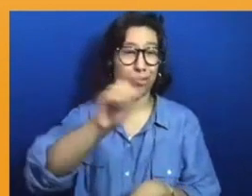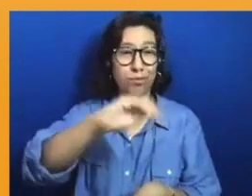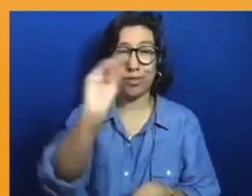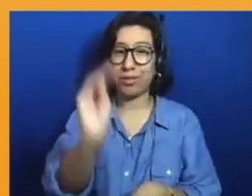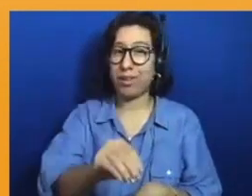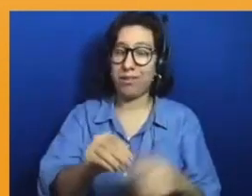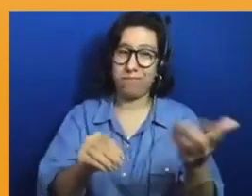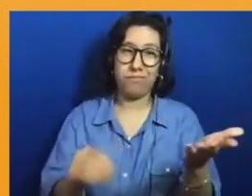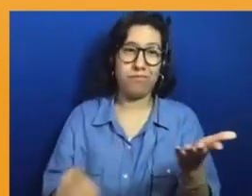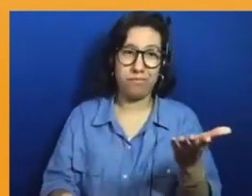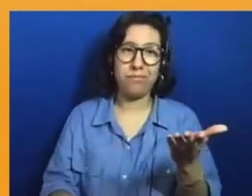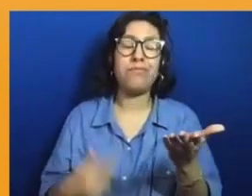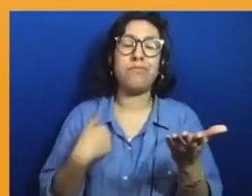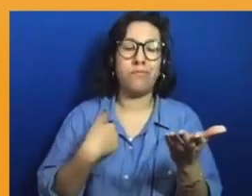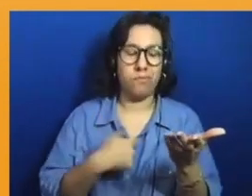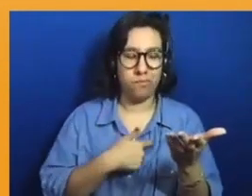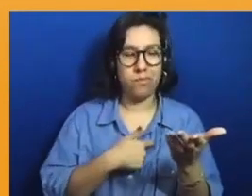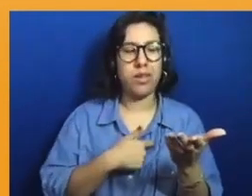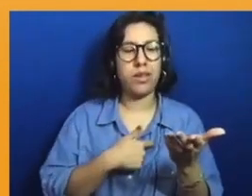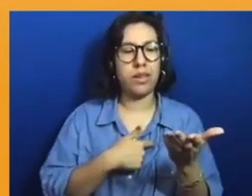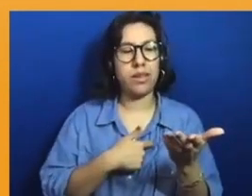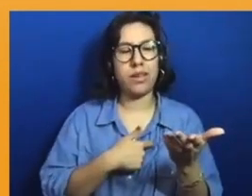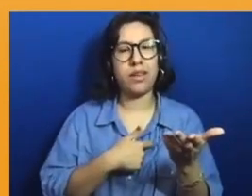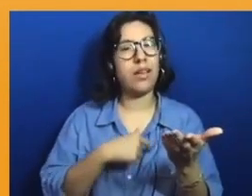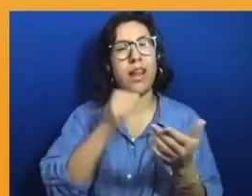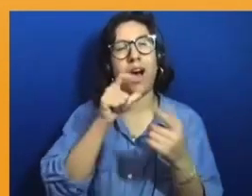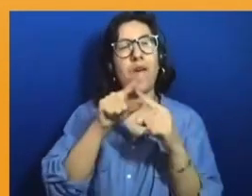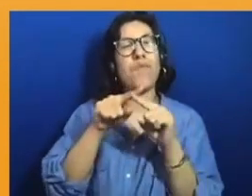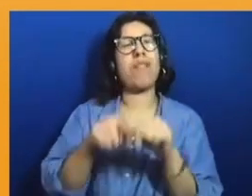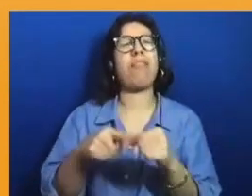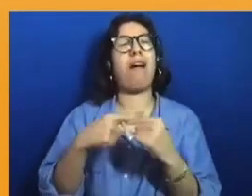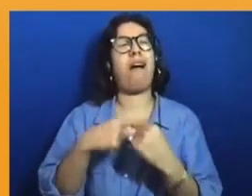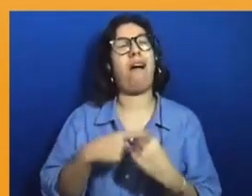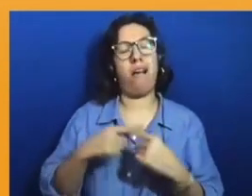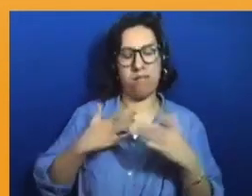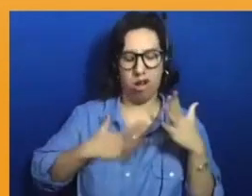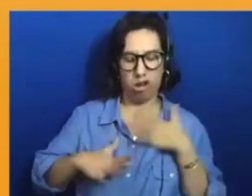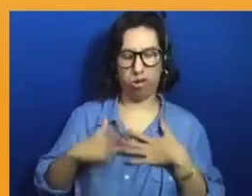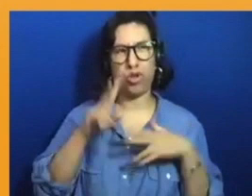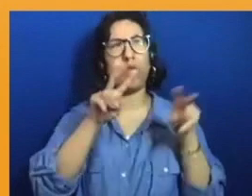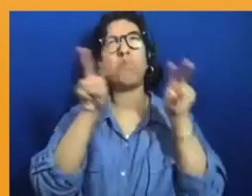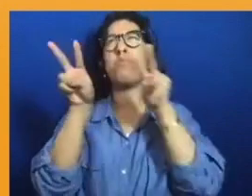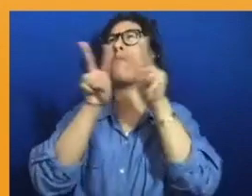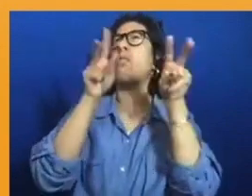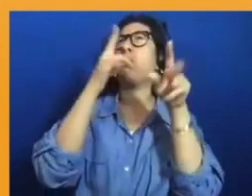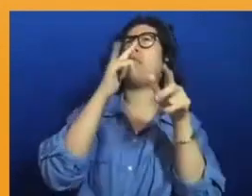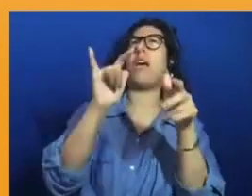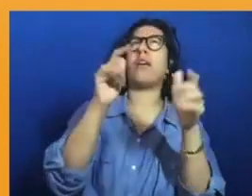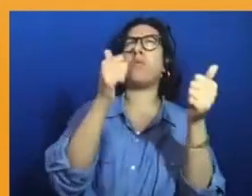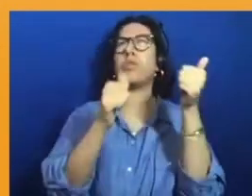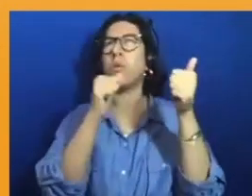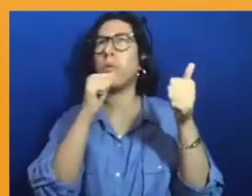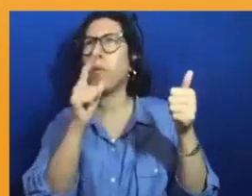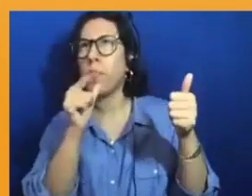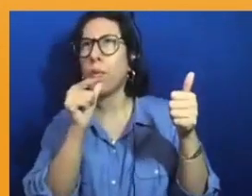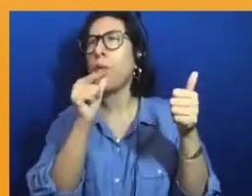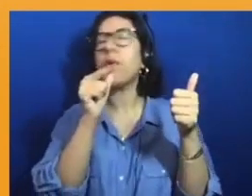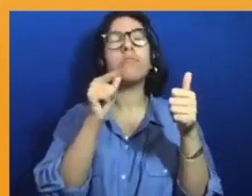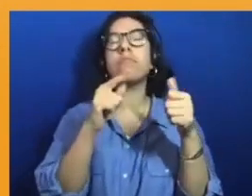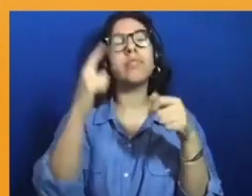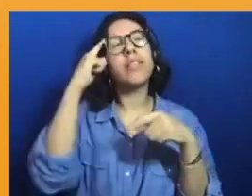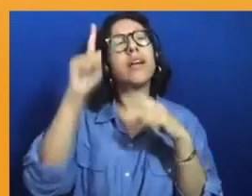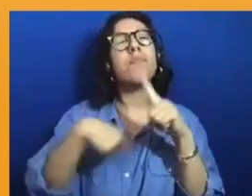that we need to, you know, not rely on costume and rely on, you know, external features